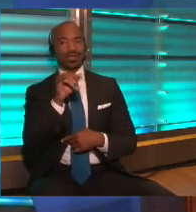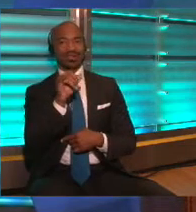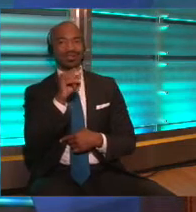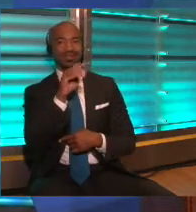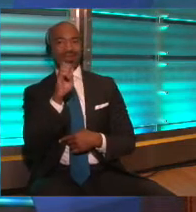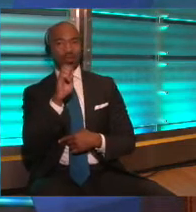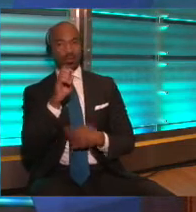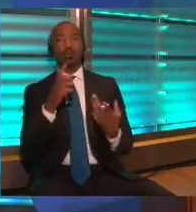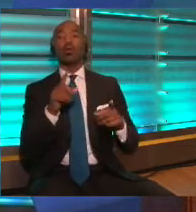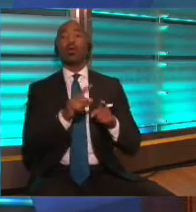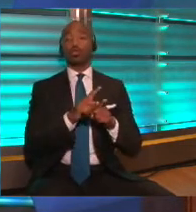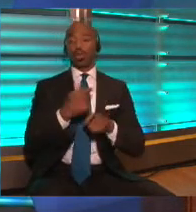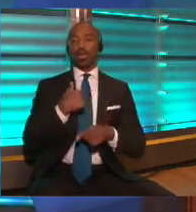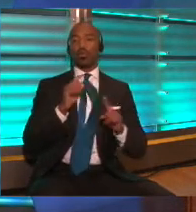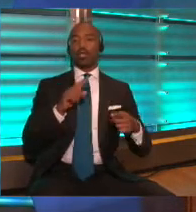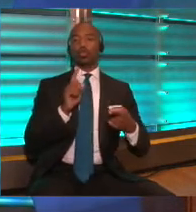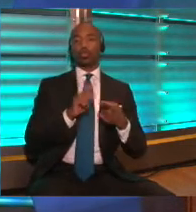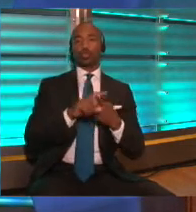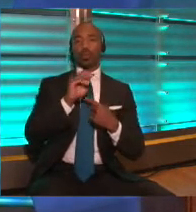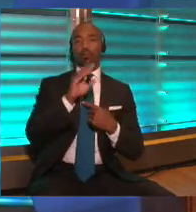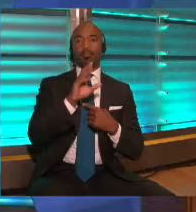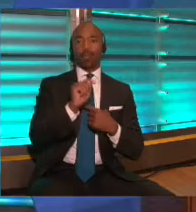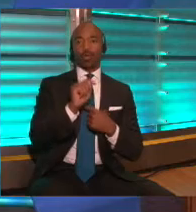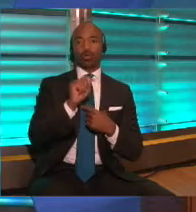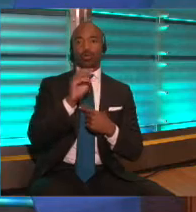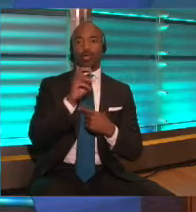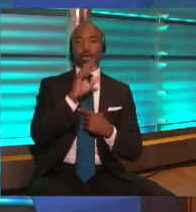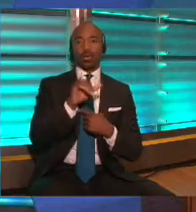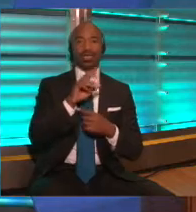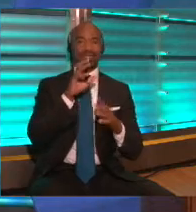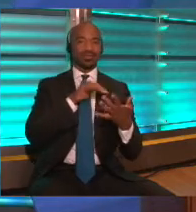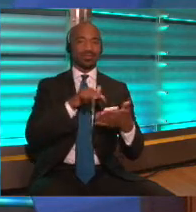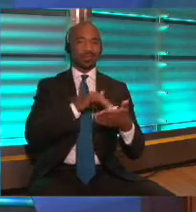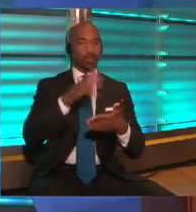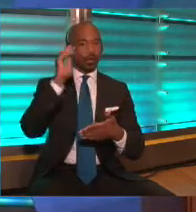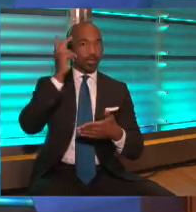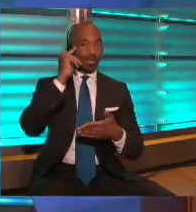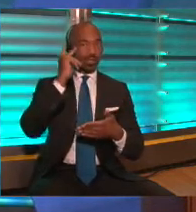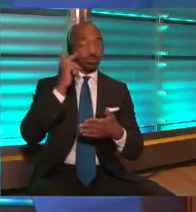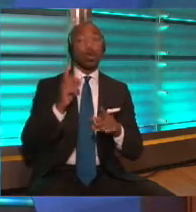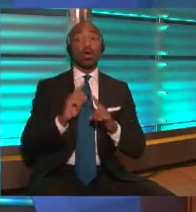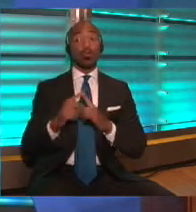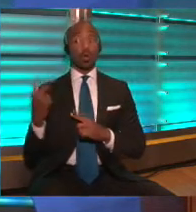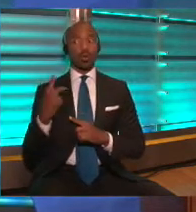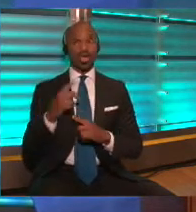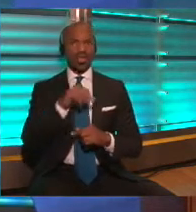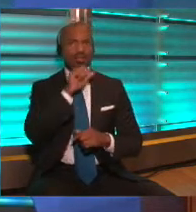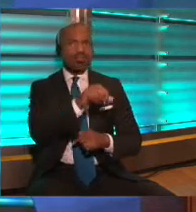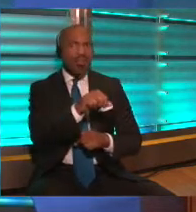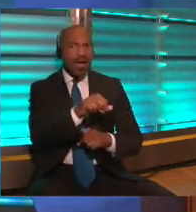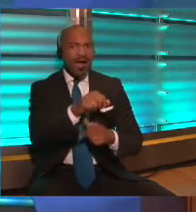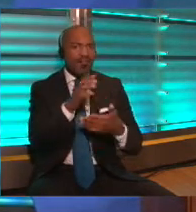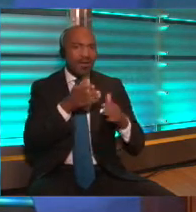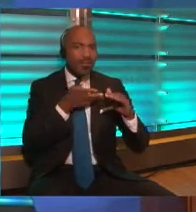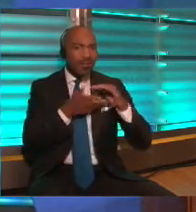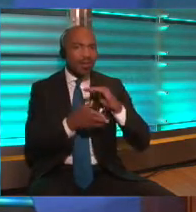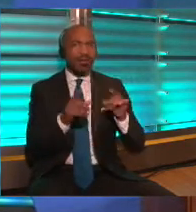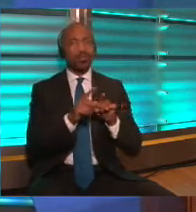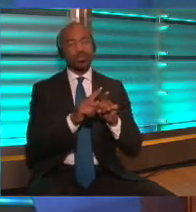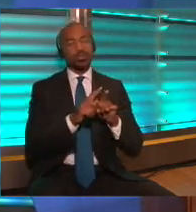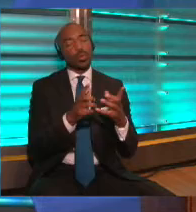studied politics. But we still had this love of baking, and we still baked, and we still had this dream that we talked